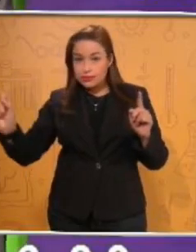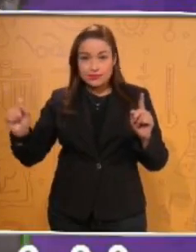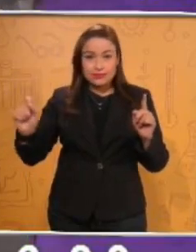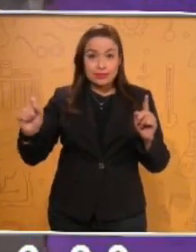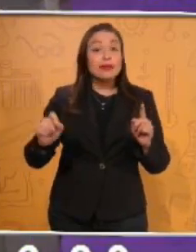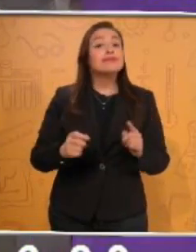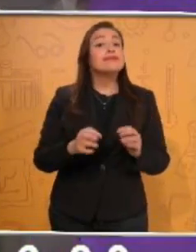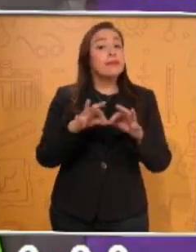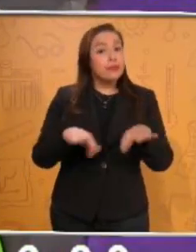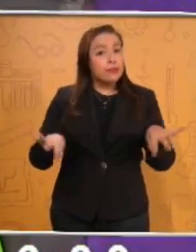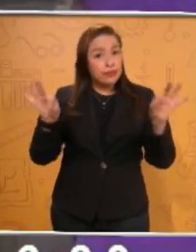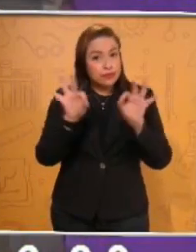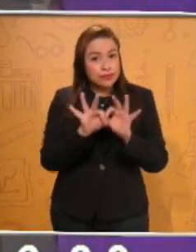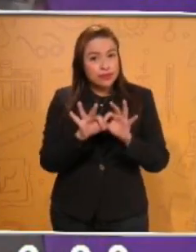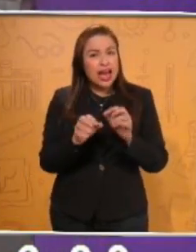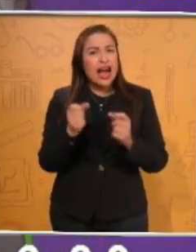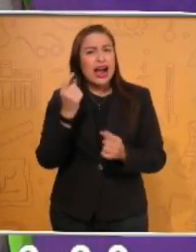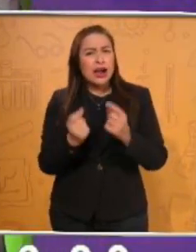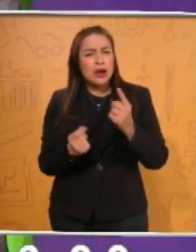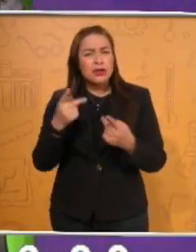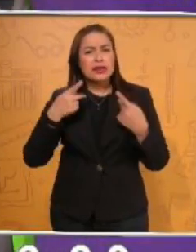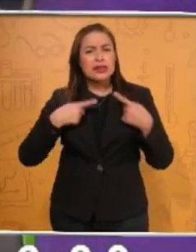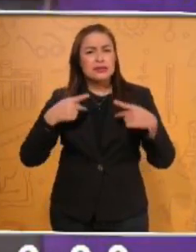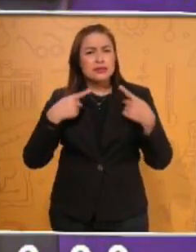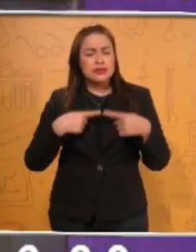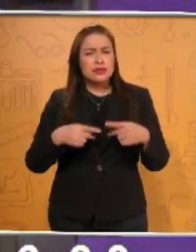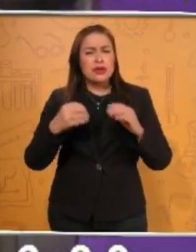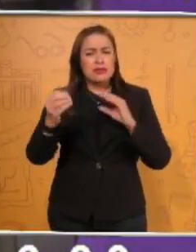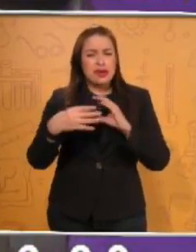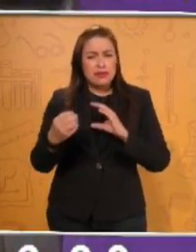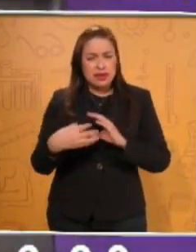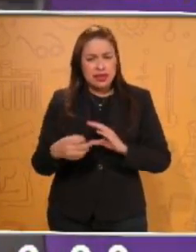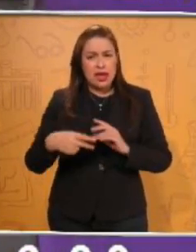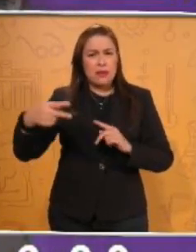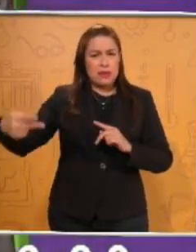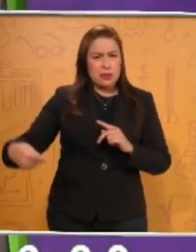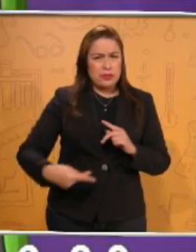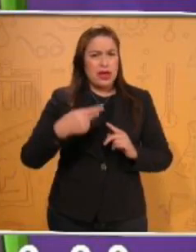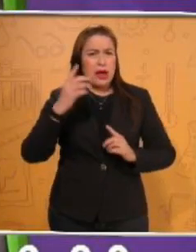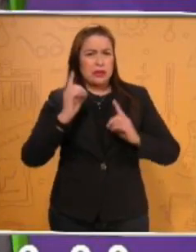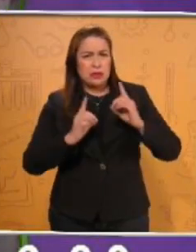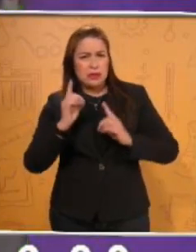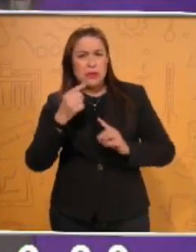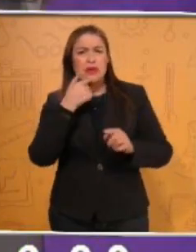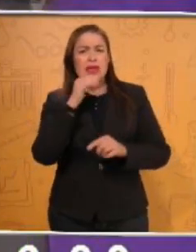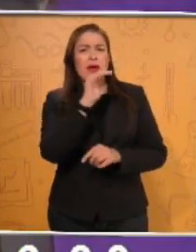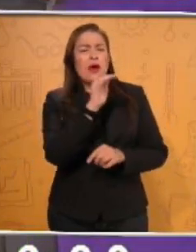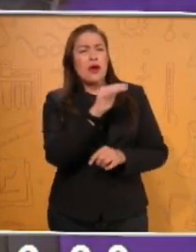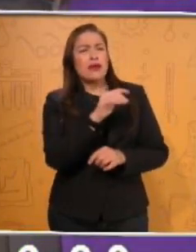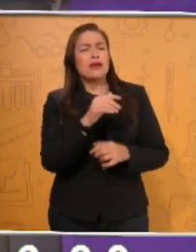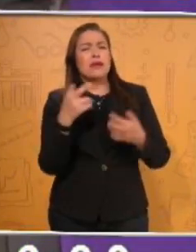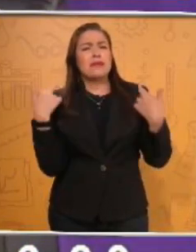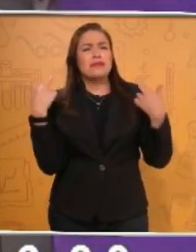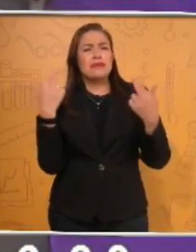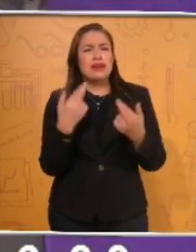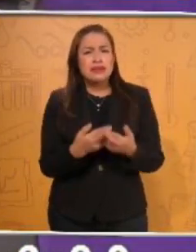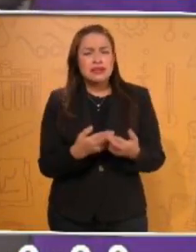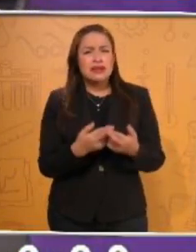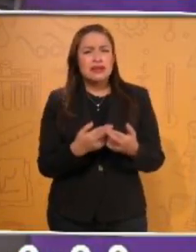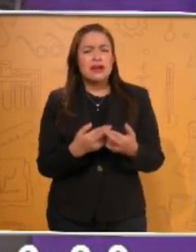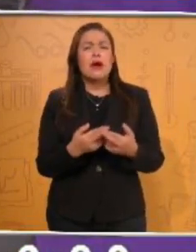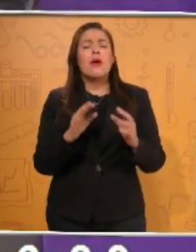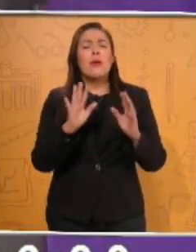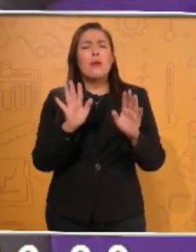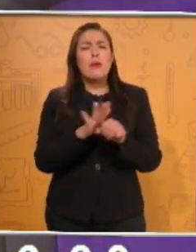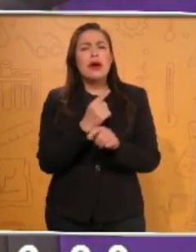important. Some people were asking me and were telling me, hey teacher, why you only